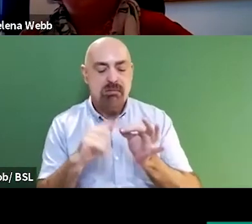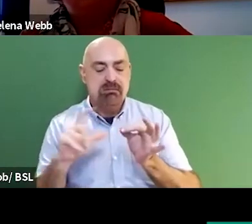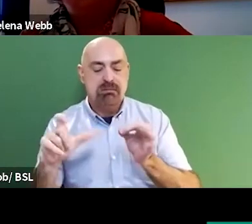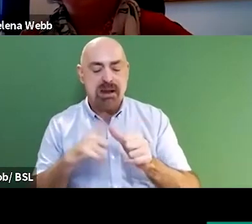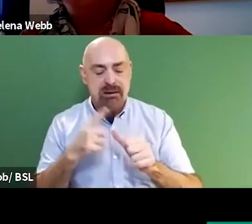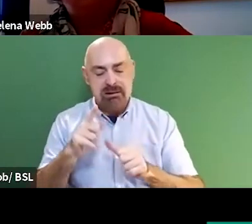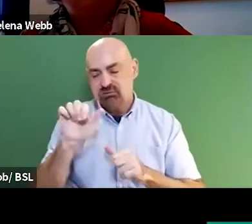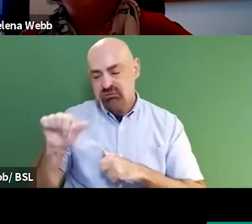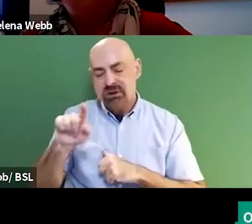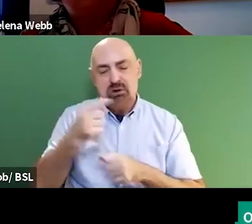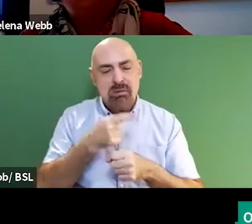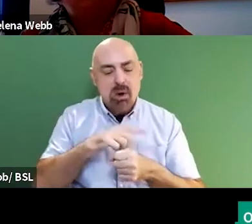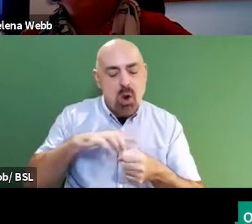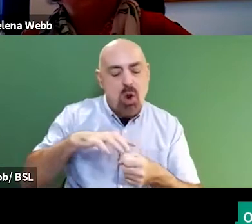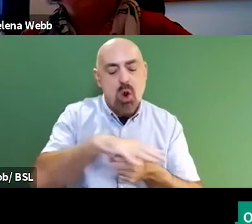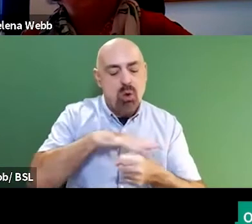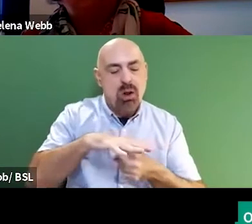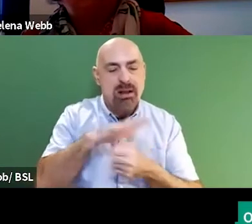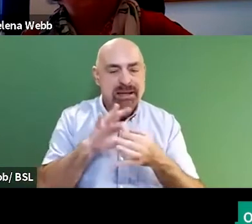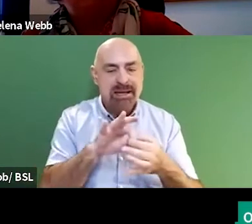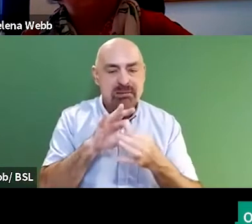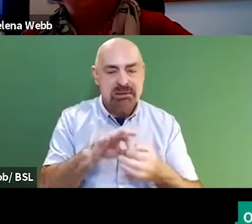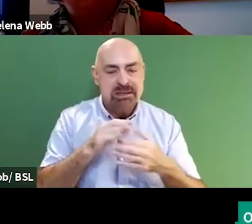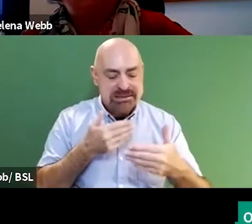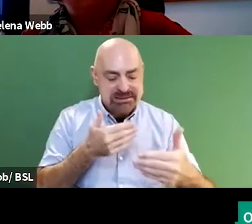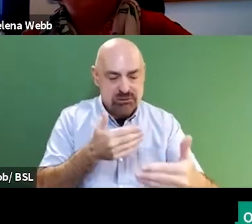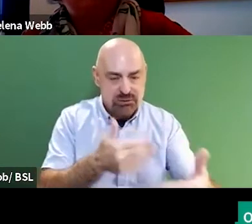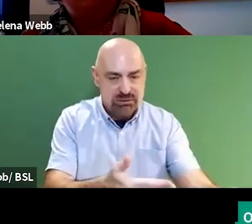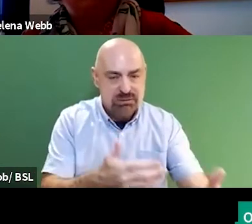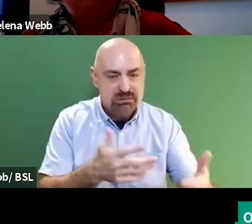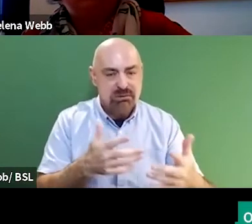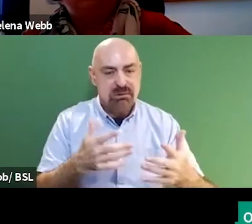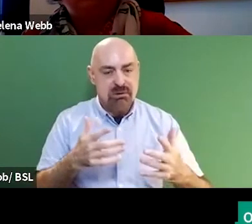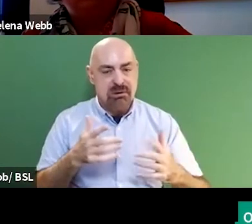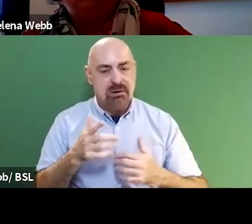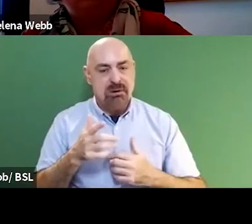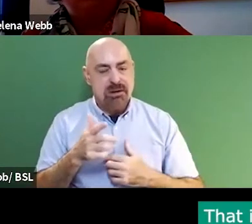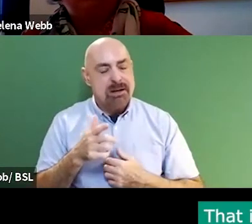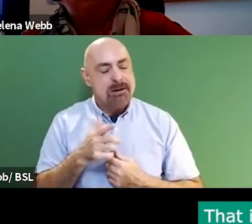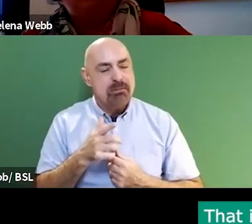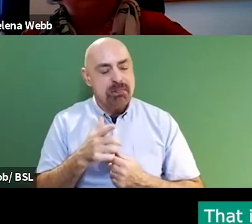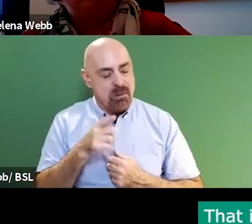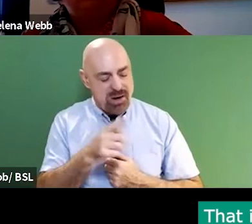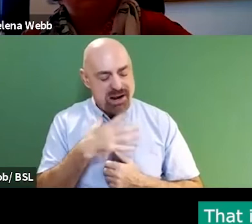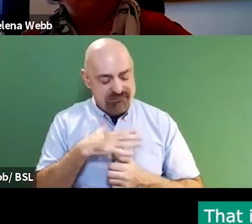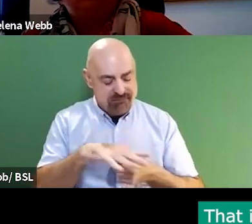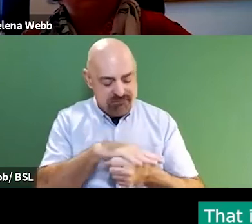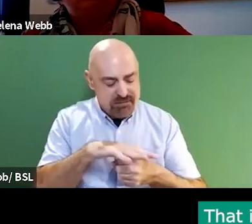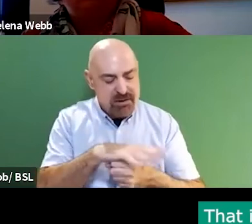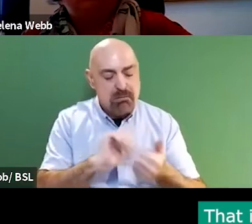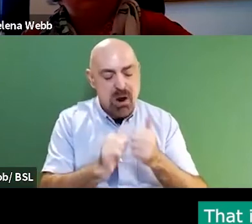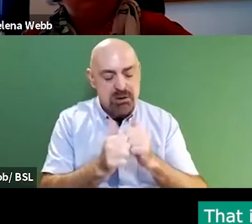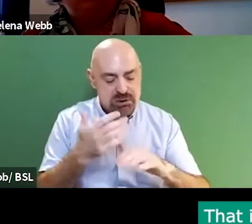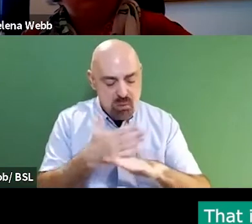our local engagement sessions with children and families shaped some of our local family partnership work that in turn shaped our Family